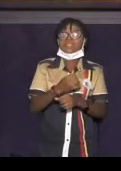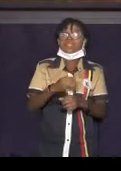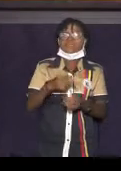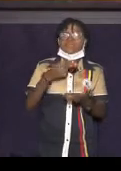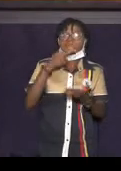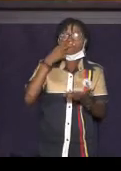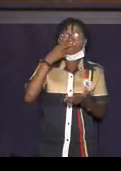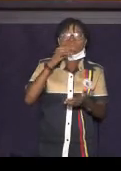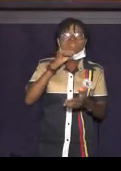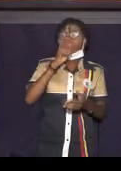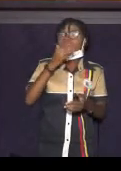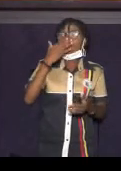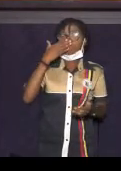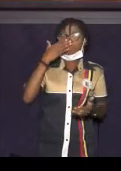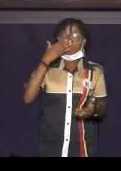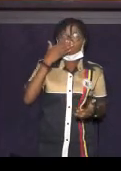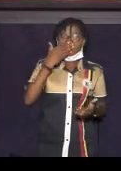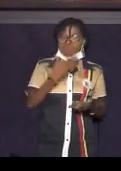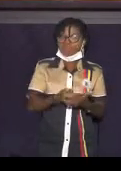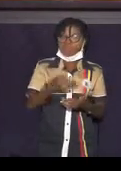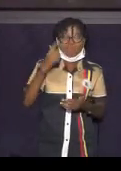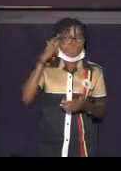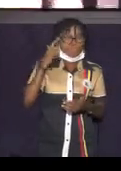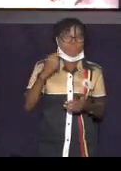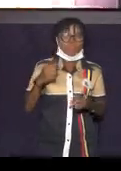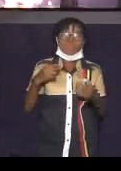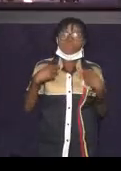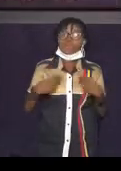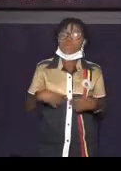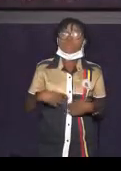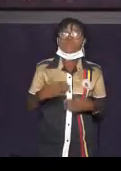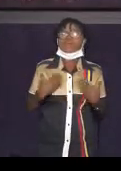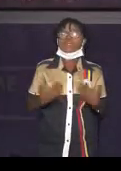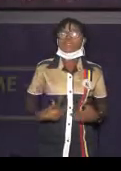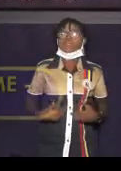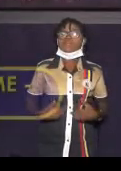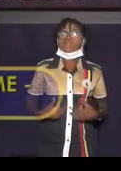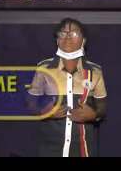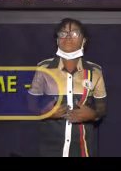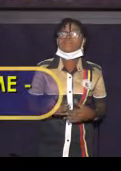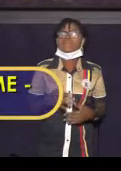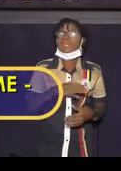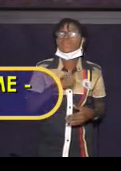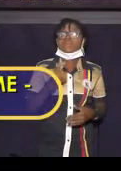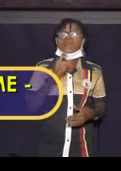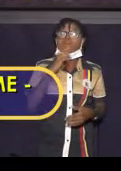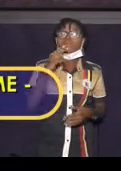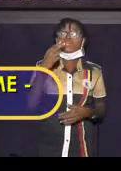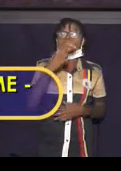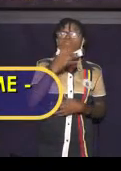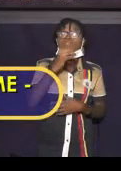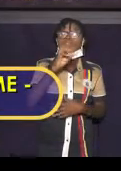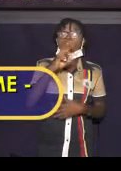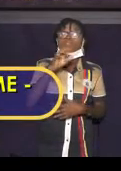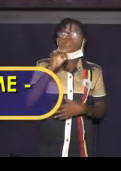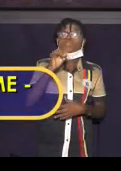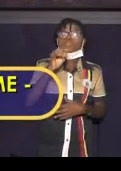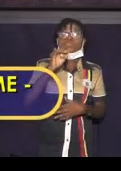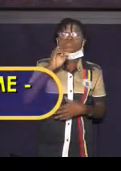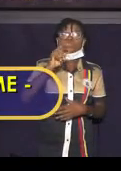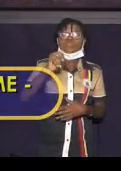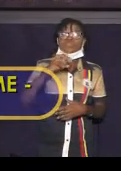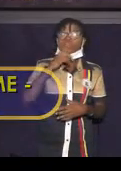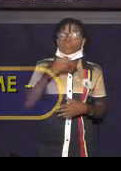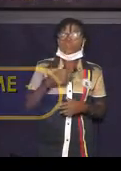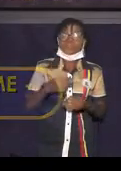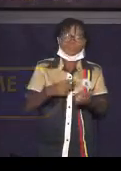drug. It's not good for human consumption. And next one is heroin. This is another example. We have